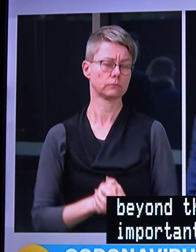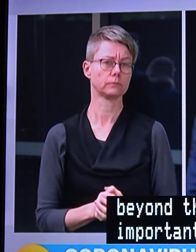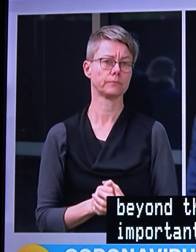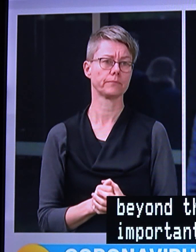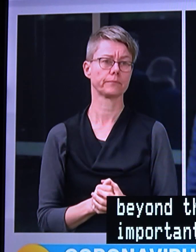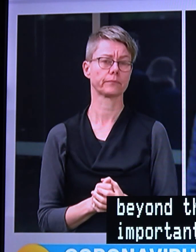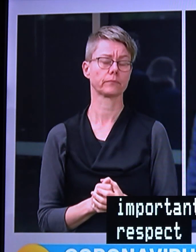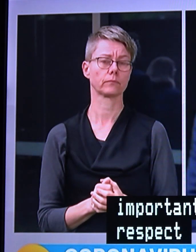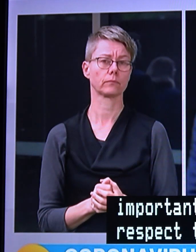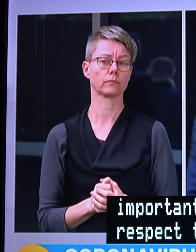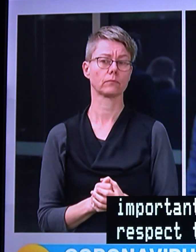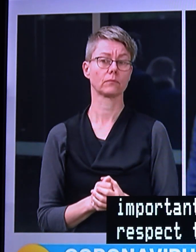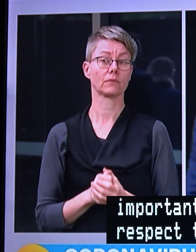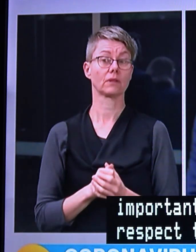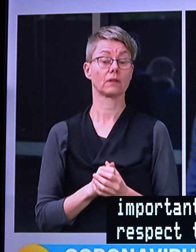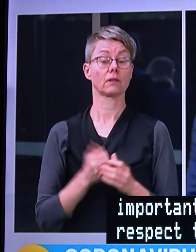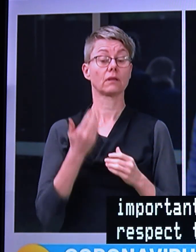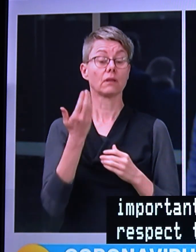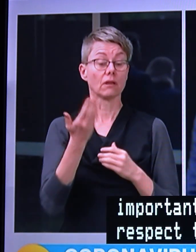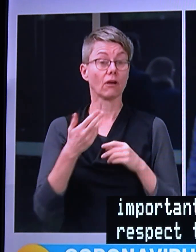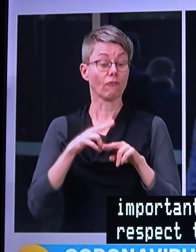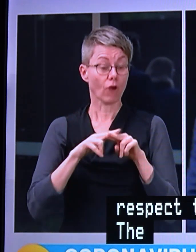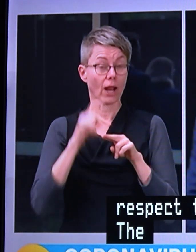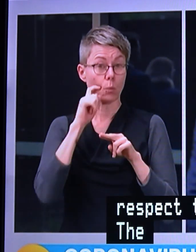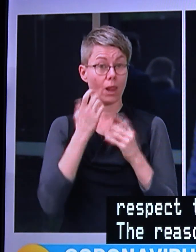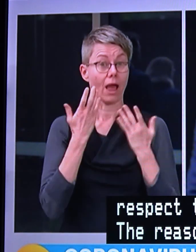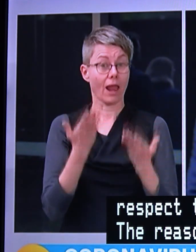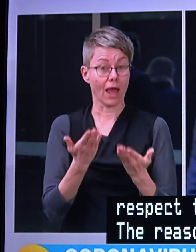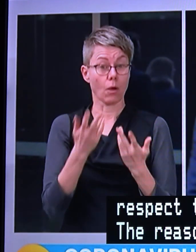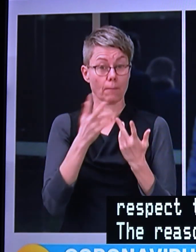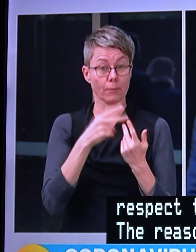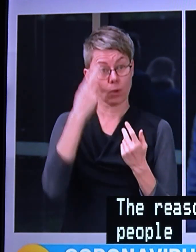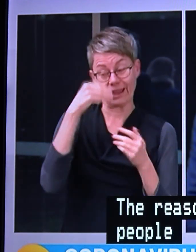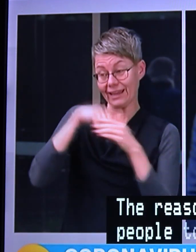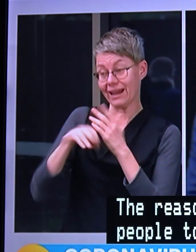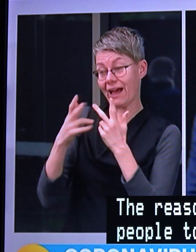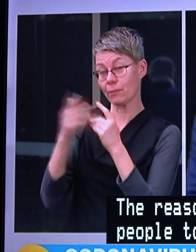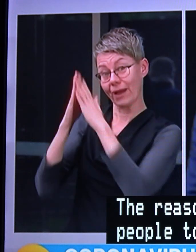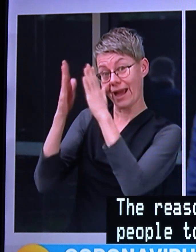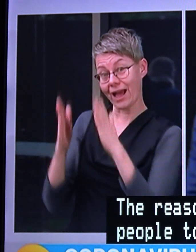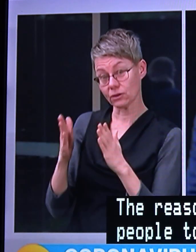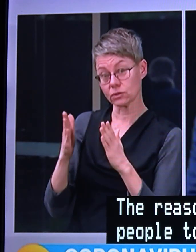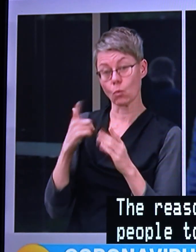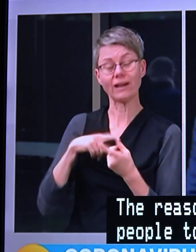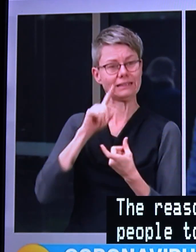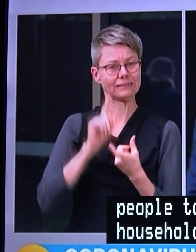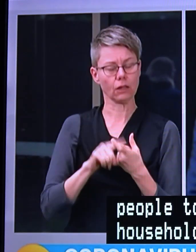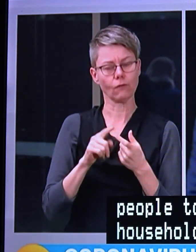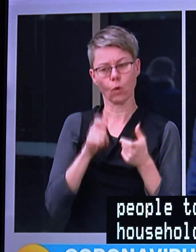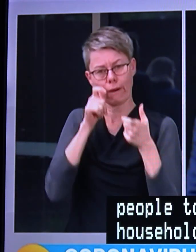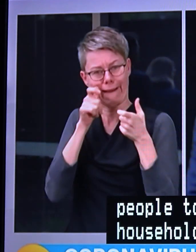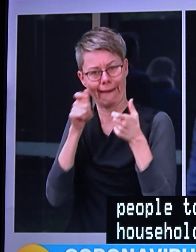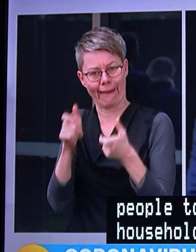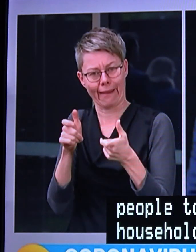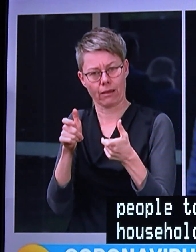place. The reasons why we're allowing people to come into other people's households is to extend the definition of care. It's to